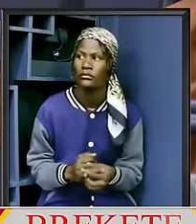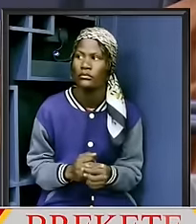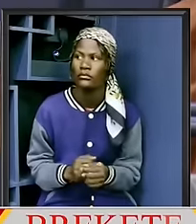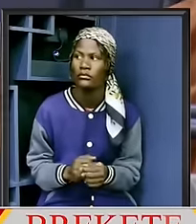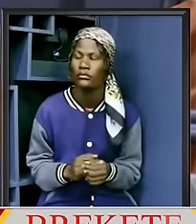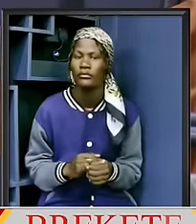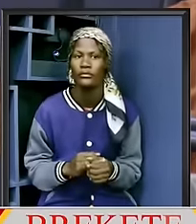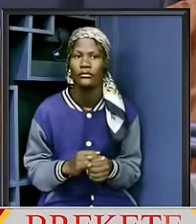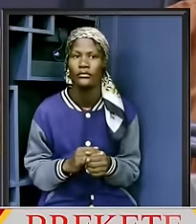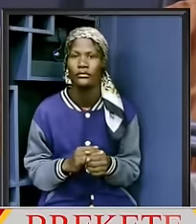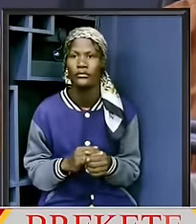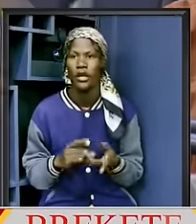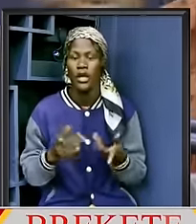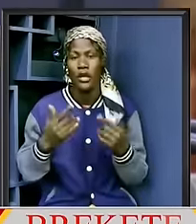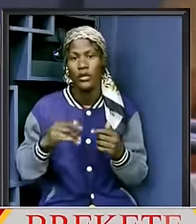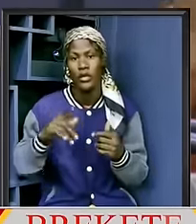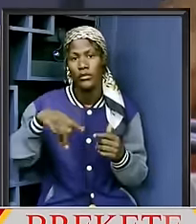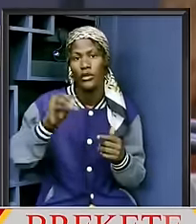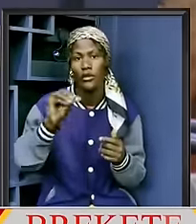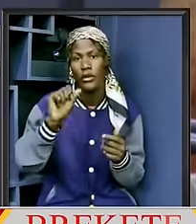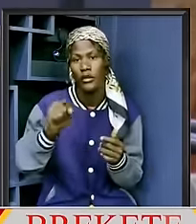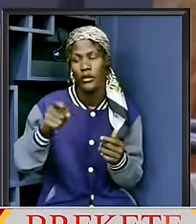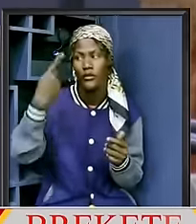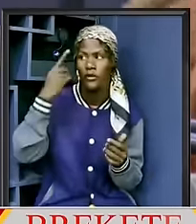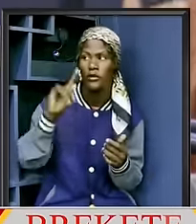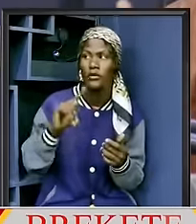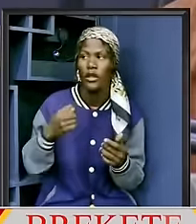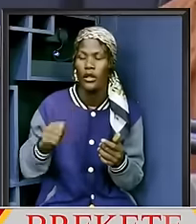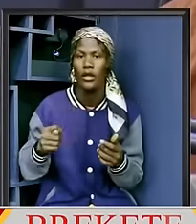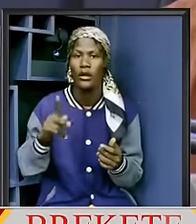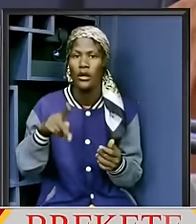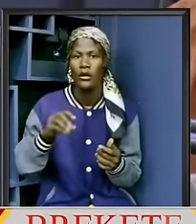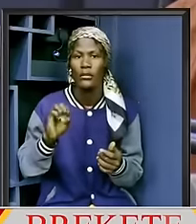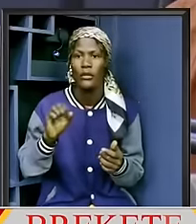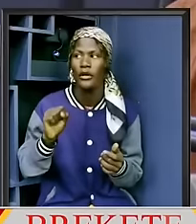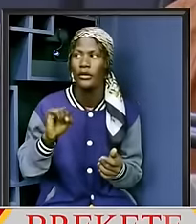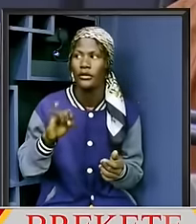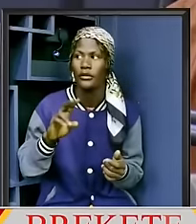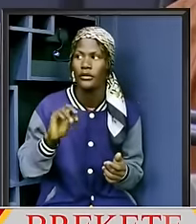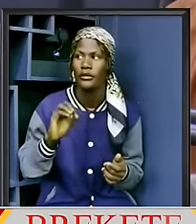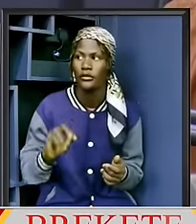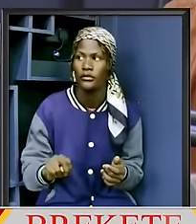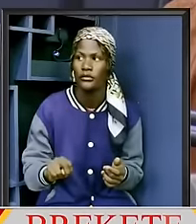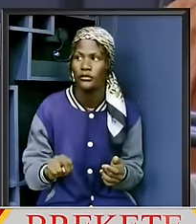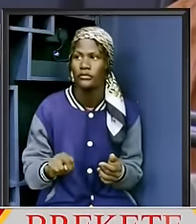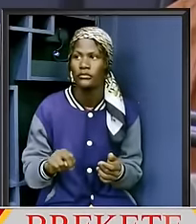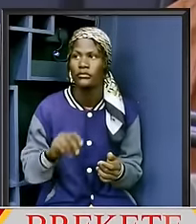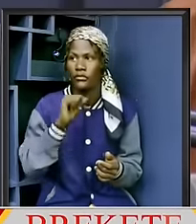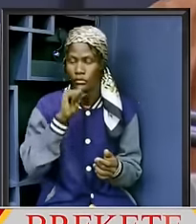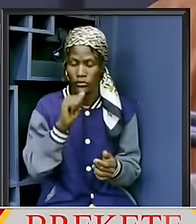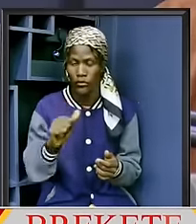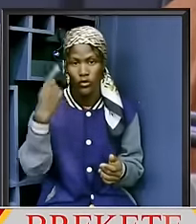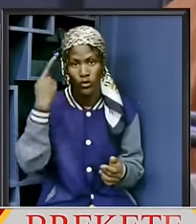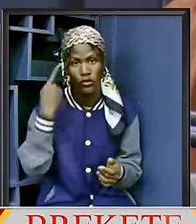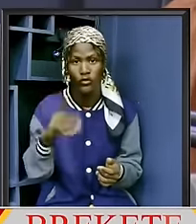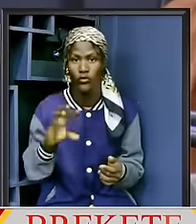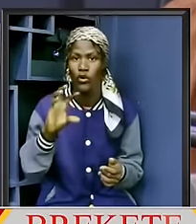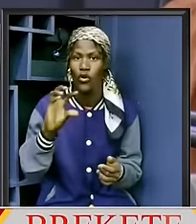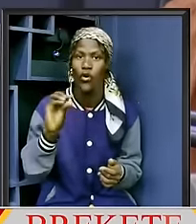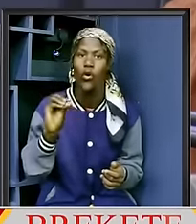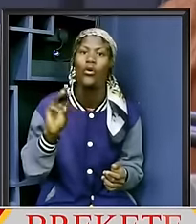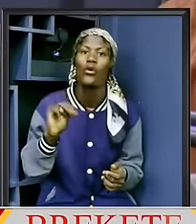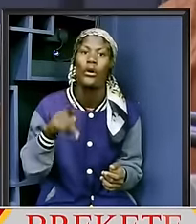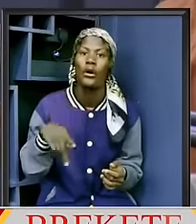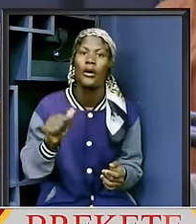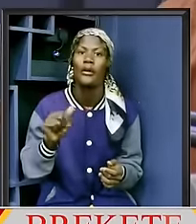from the person. So if I want to transfer the money, so my company has... So the POS no be company owned? No. Now your own personal